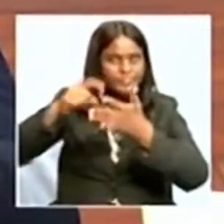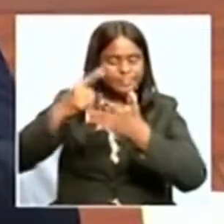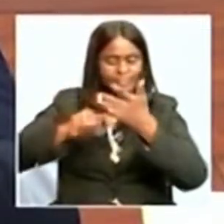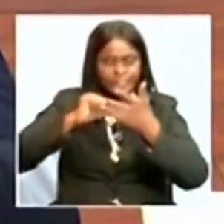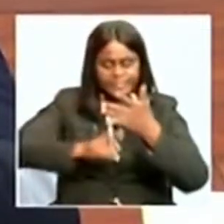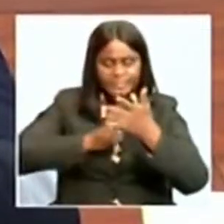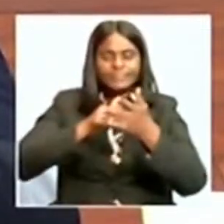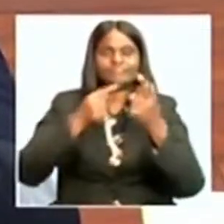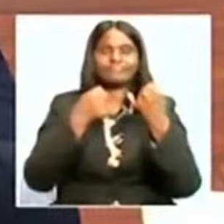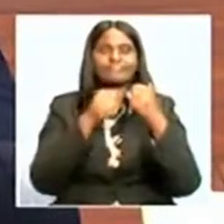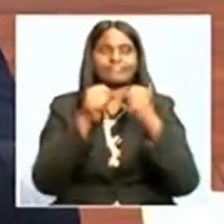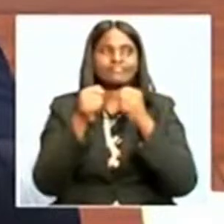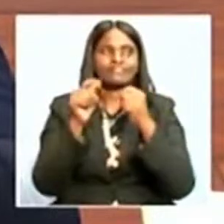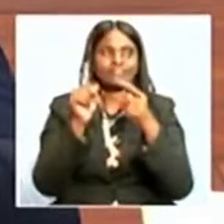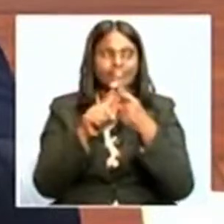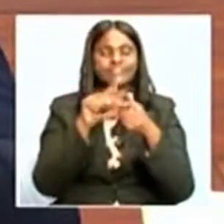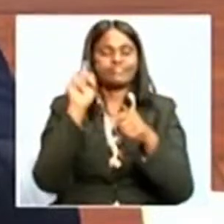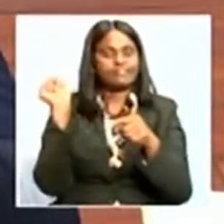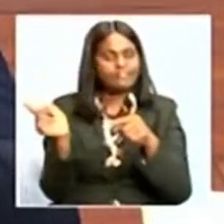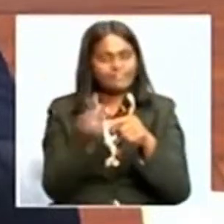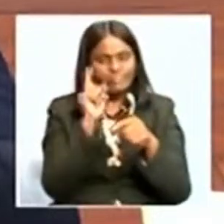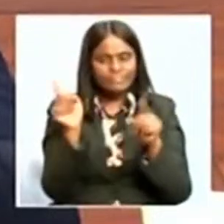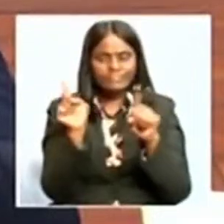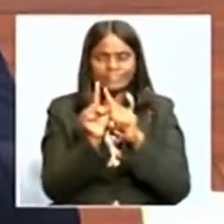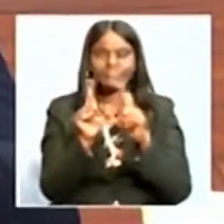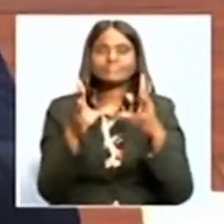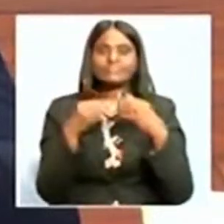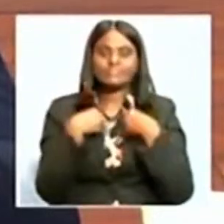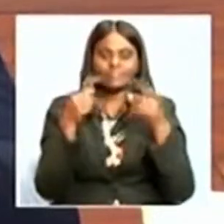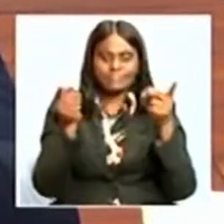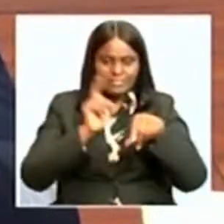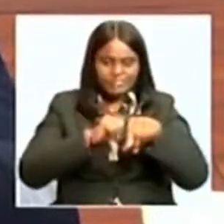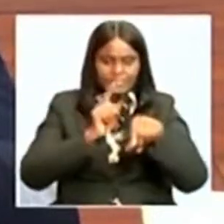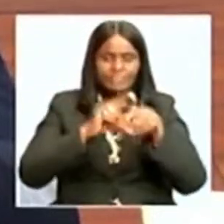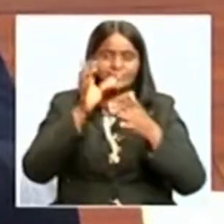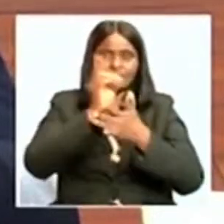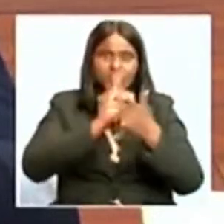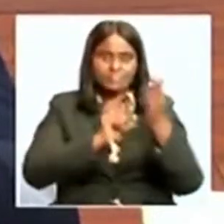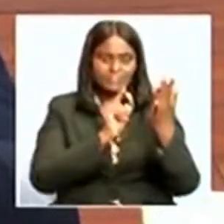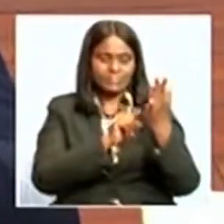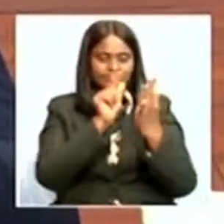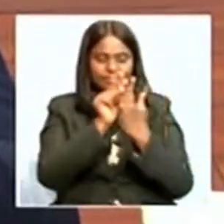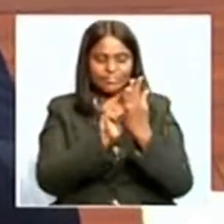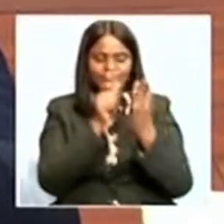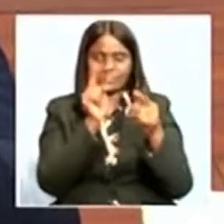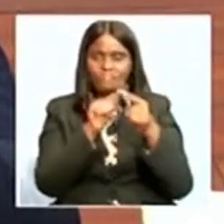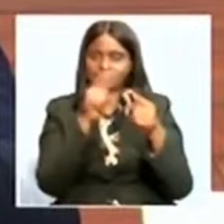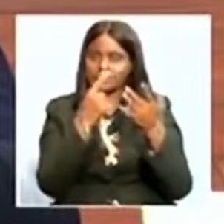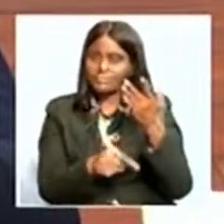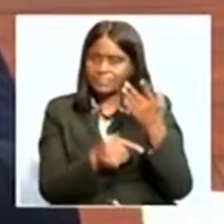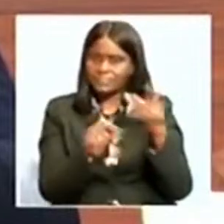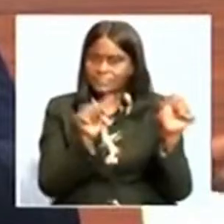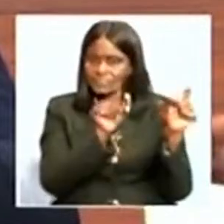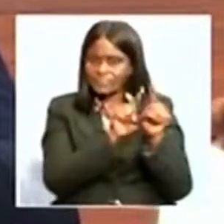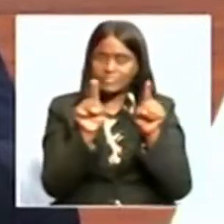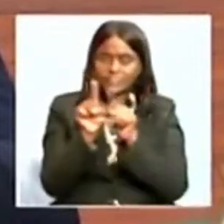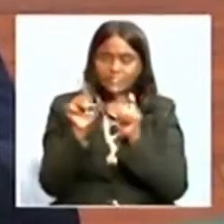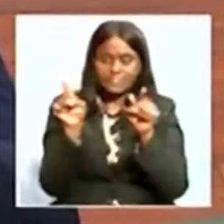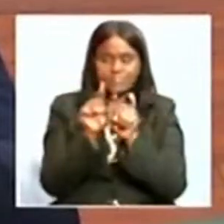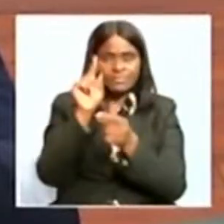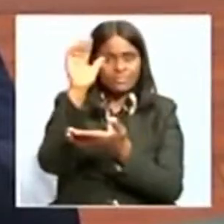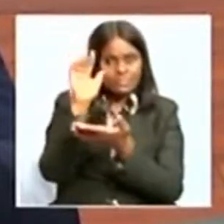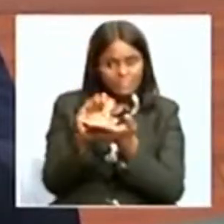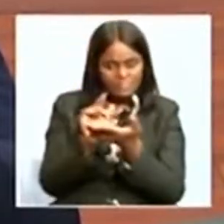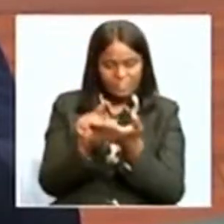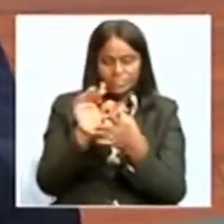we try to always consider when drafting these laws is to also